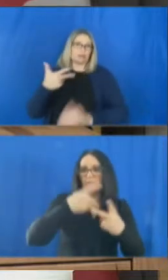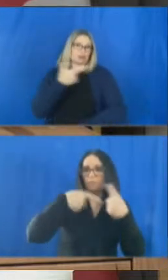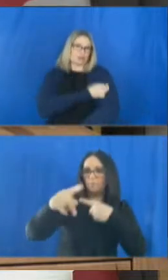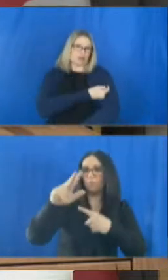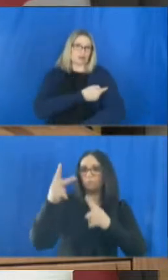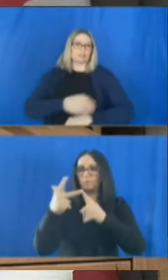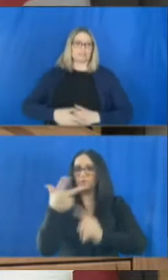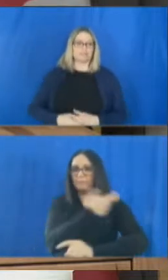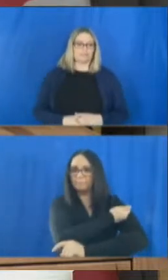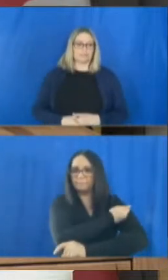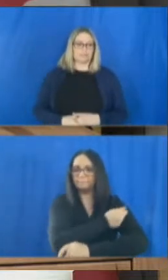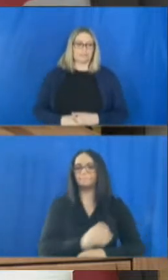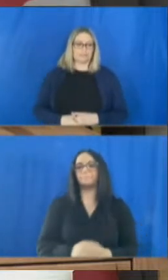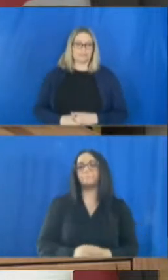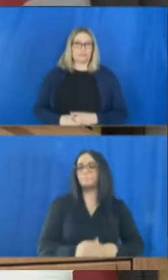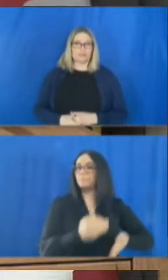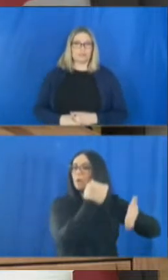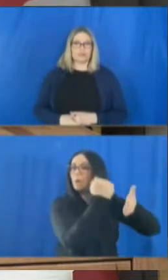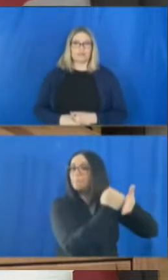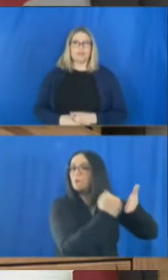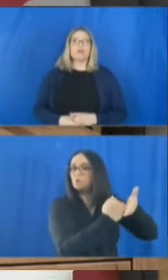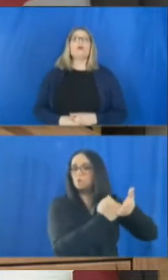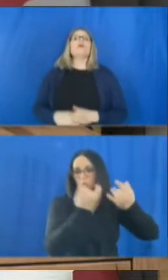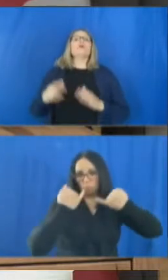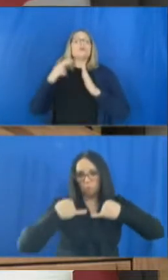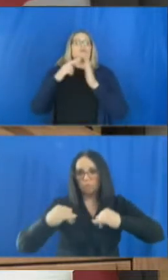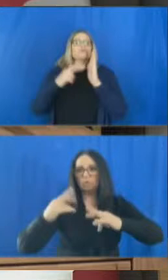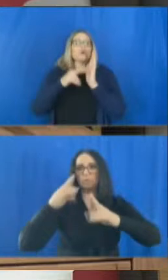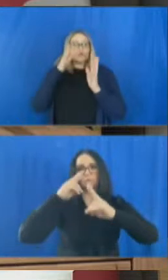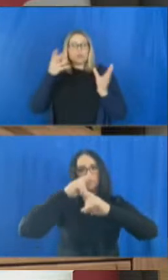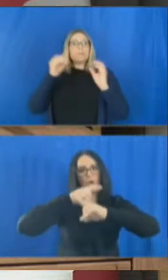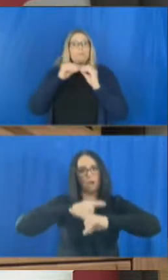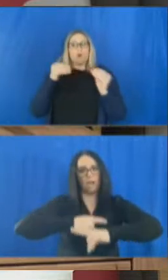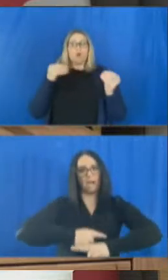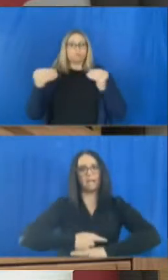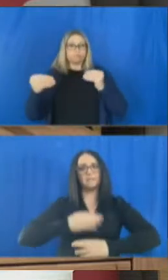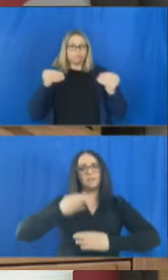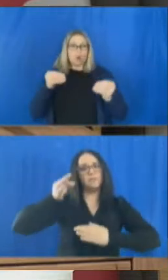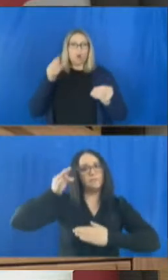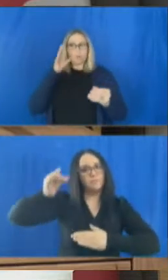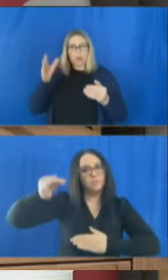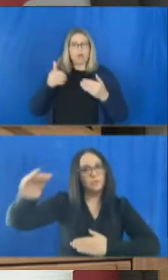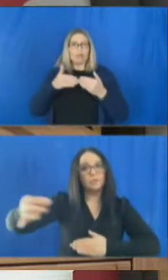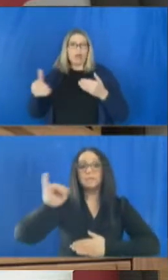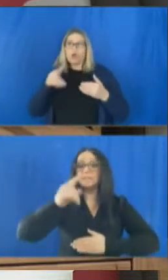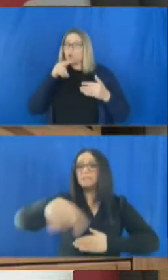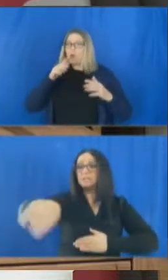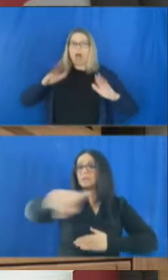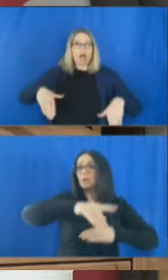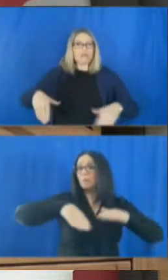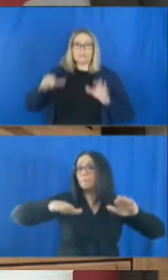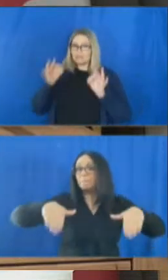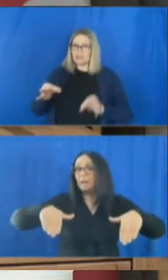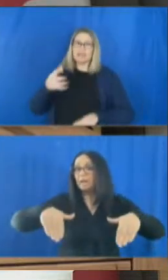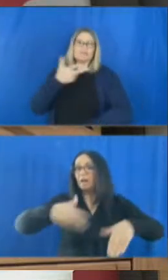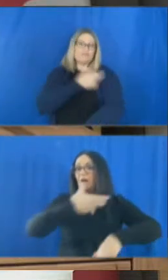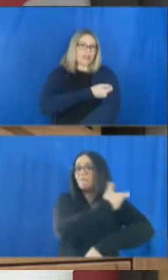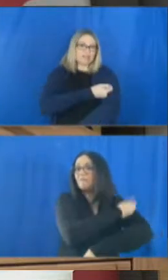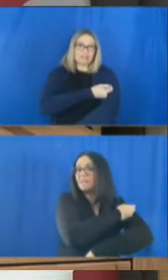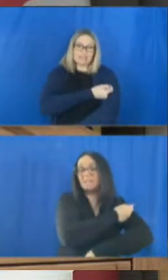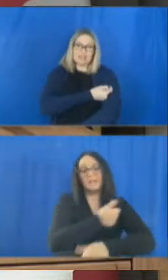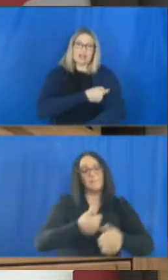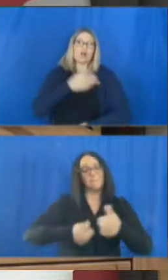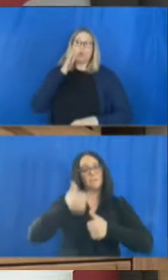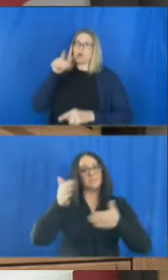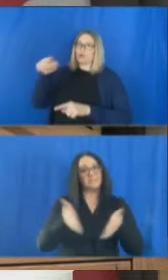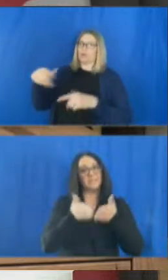of becoming seriously ill or hospitalized. As we have seen throughout this wave, those are people who are also at the